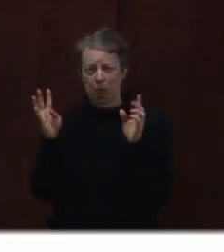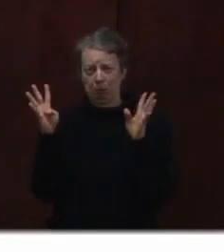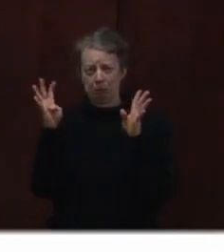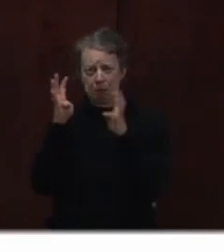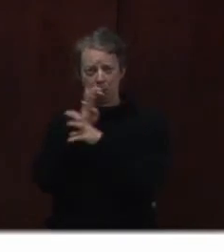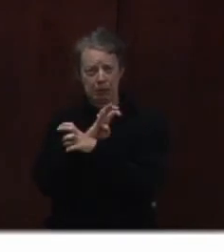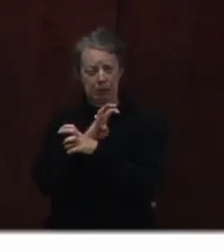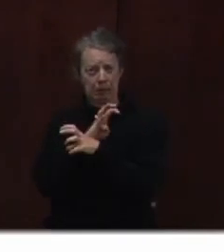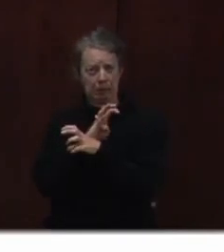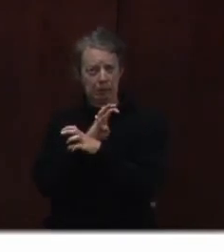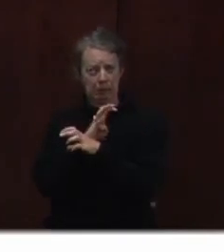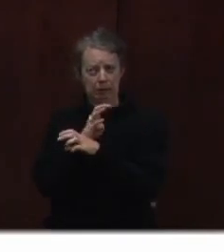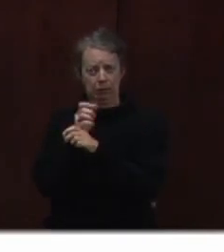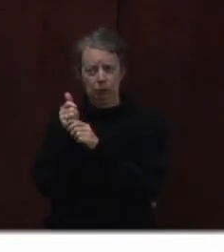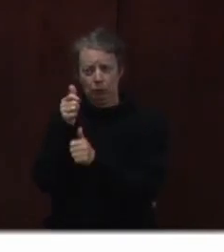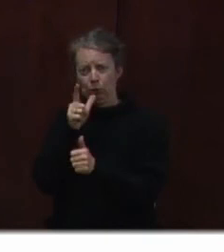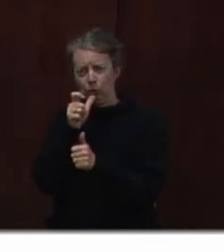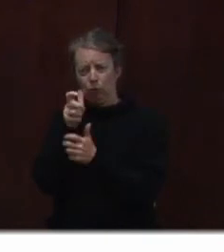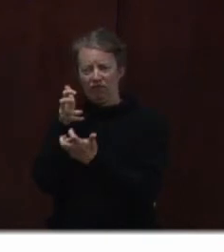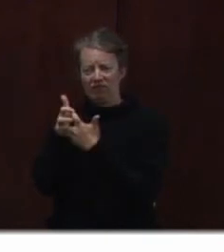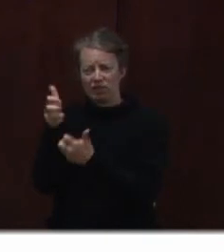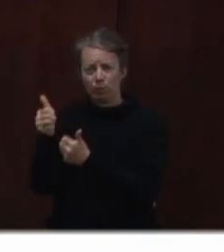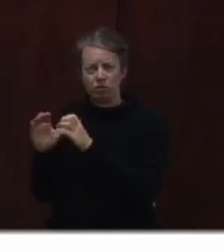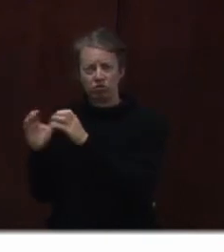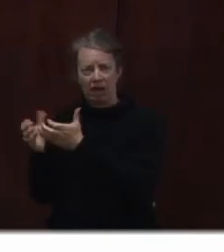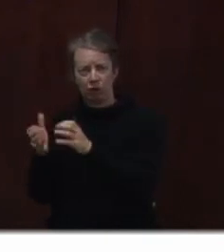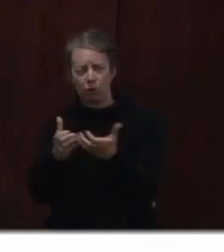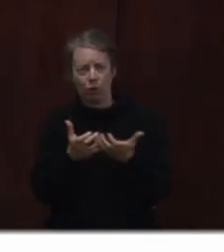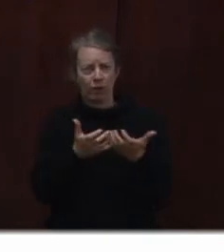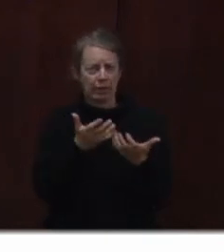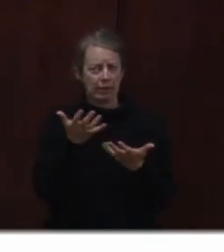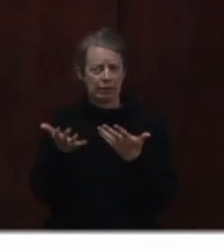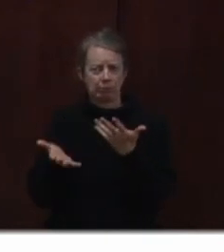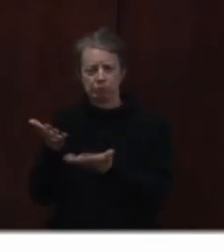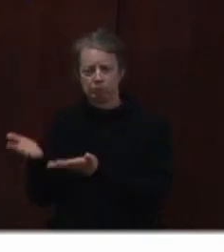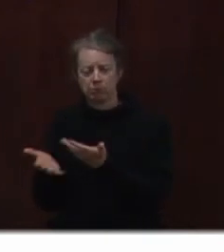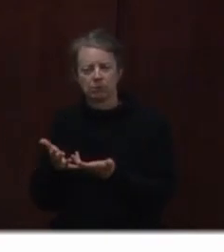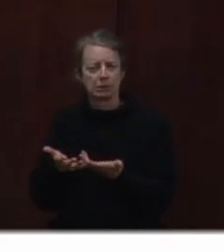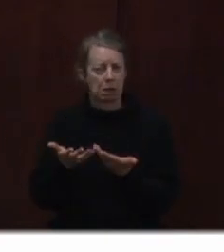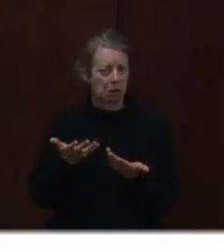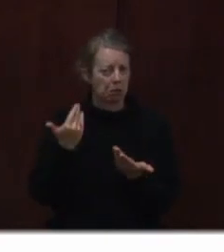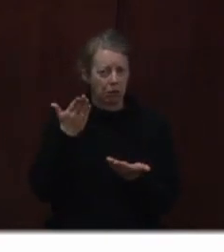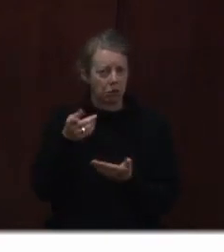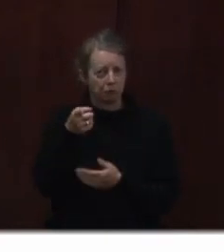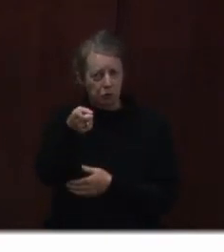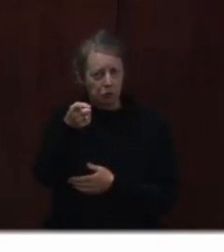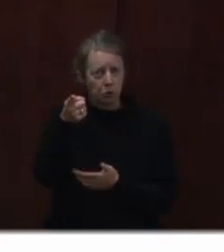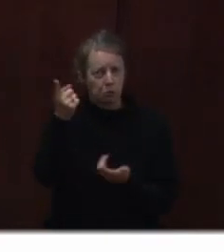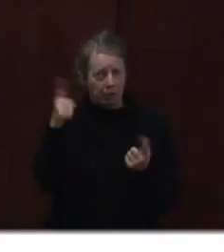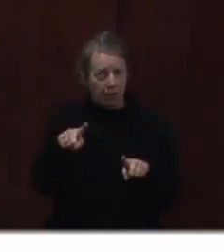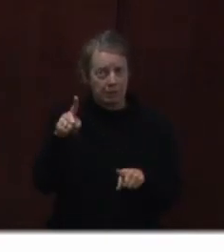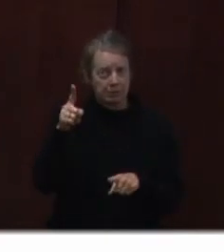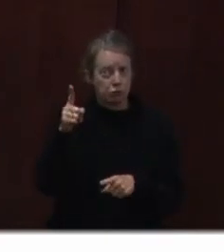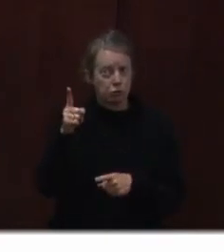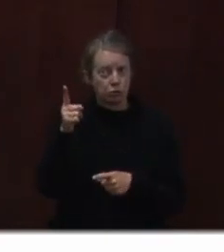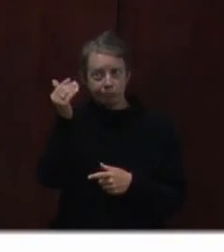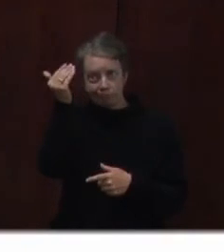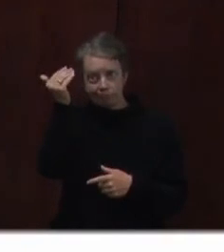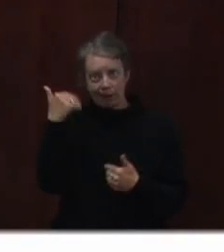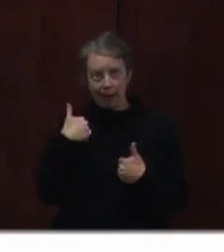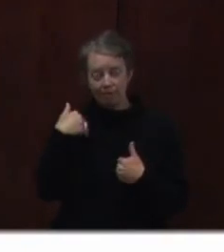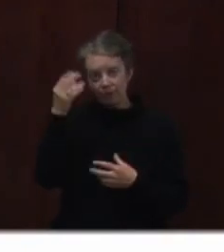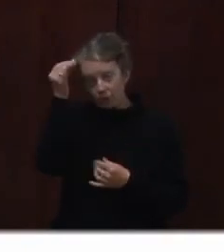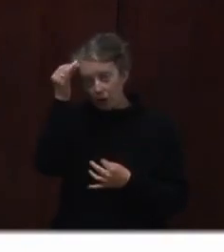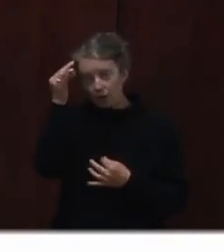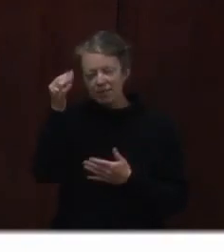and employers and that type of thing. And I just didn't know if you had any, off the top of your head, thoughts that you'd like the public to know